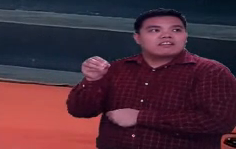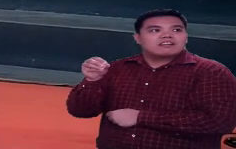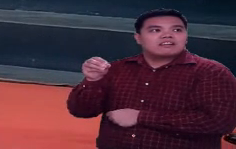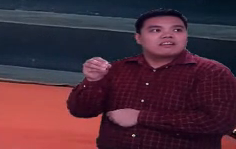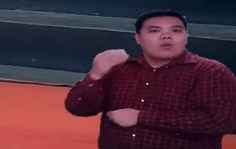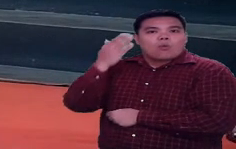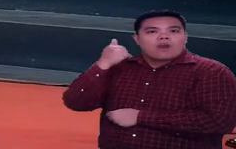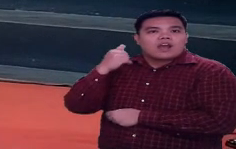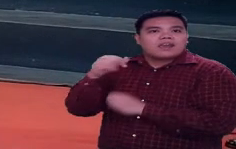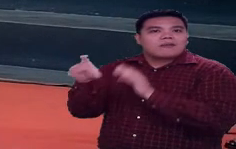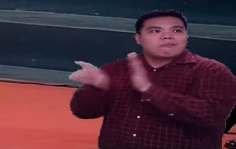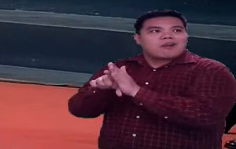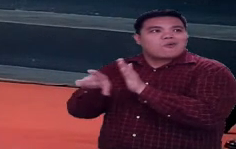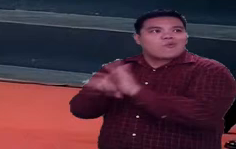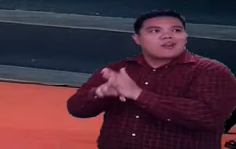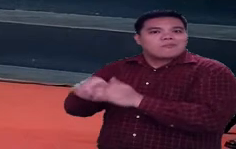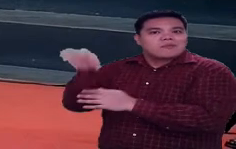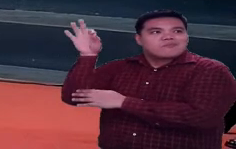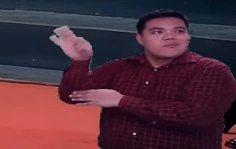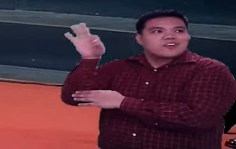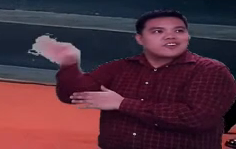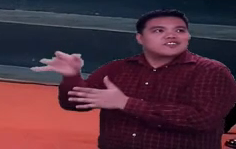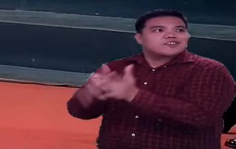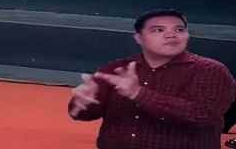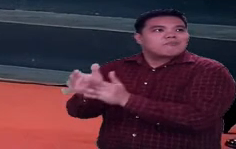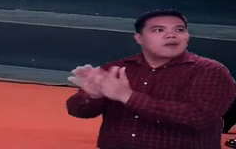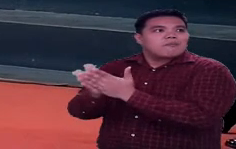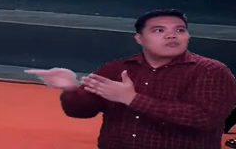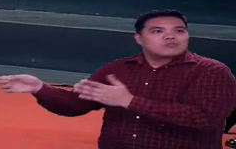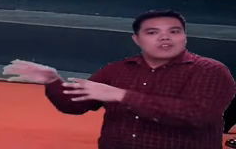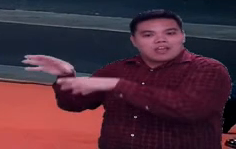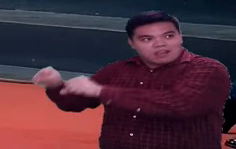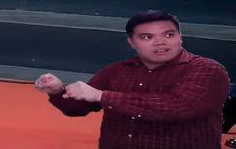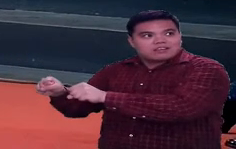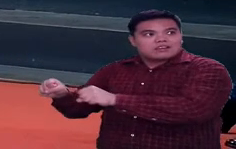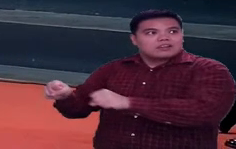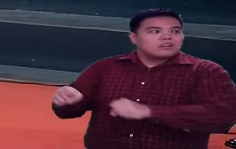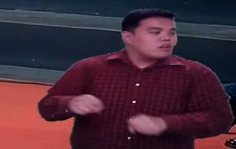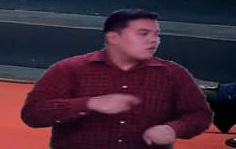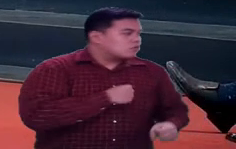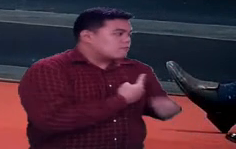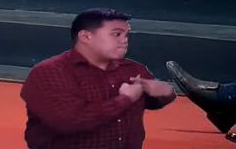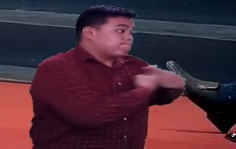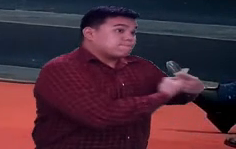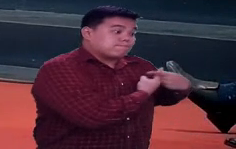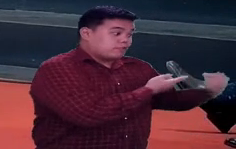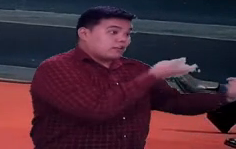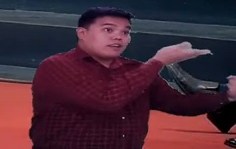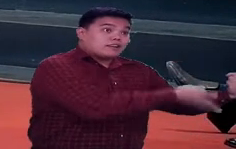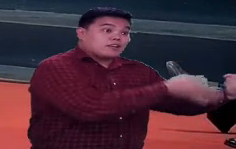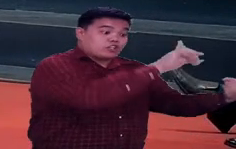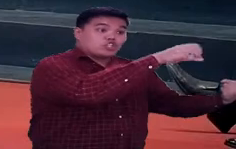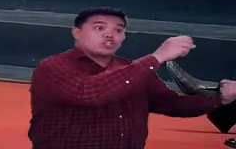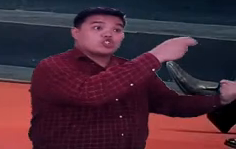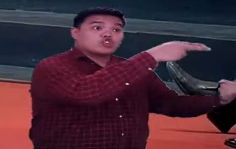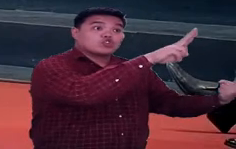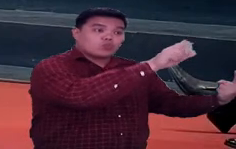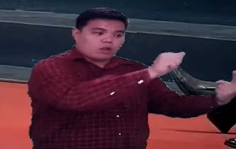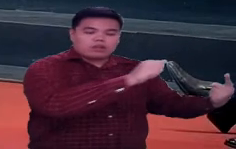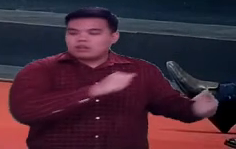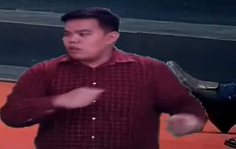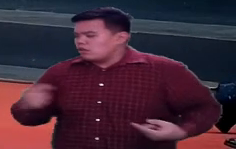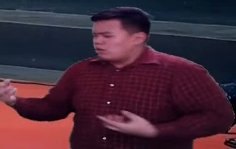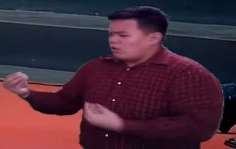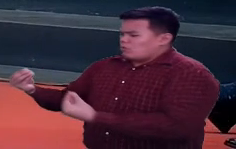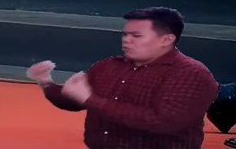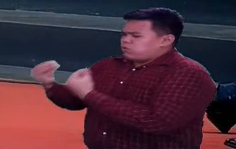in prison, he was a witness. And he witnessed to Joshua, and Joshua accepted Jesus Christ as